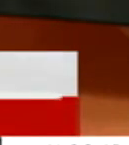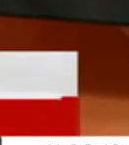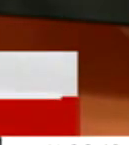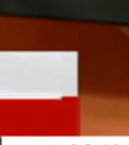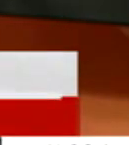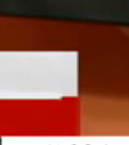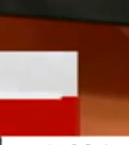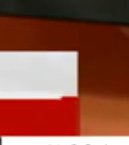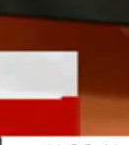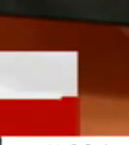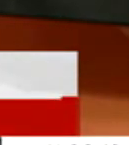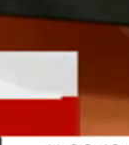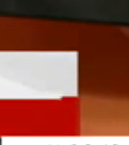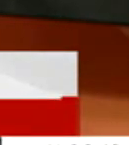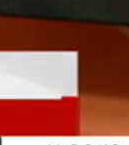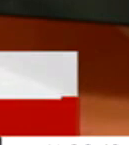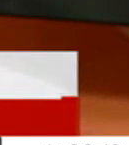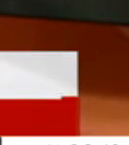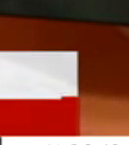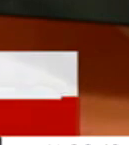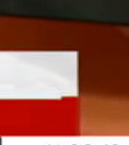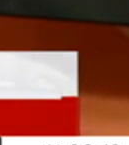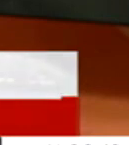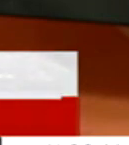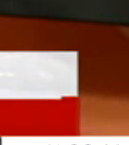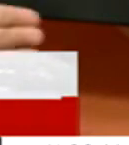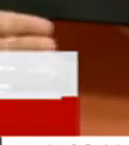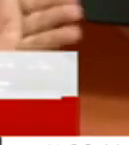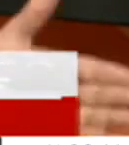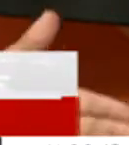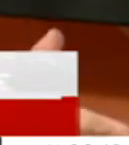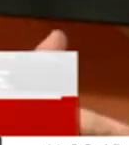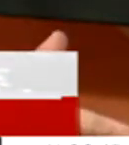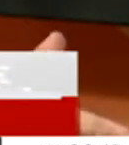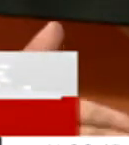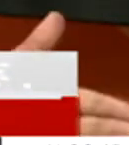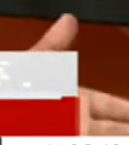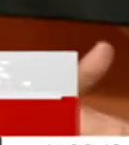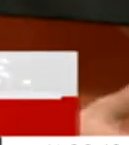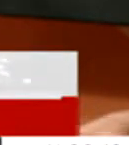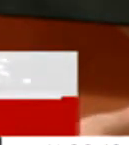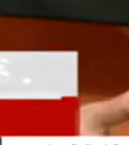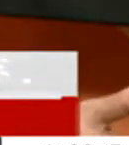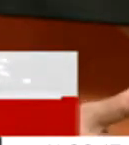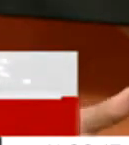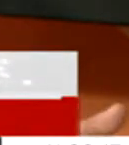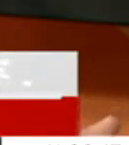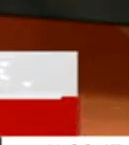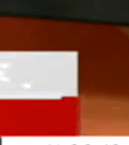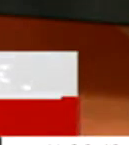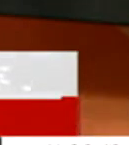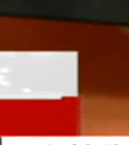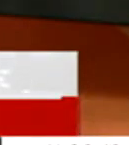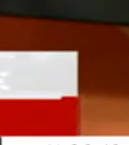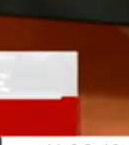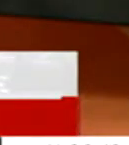who won a gold in the under 17s. And also, President Ncube, thank you very much. Thank you. And we wish to see chess grow